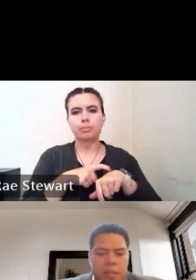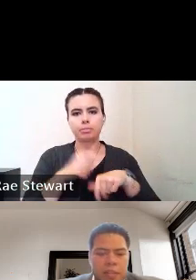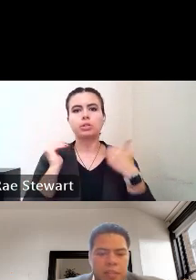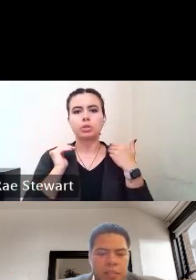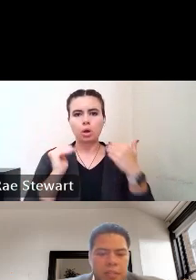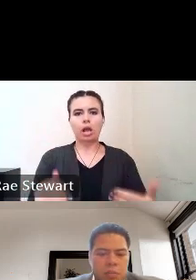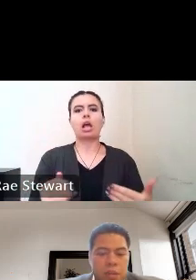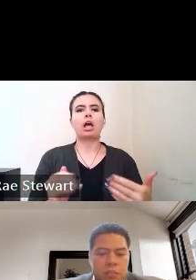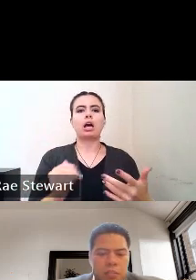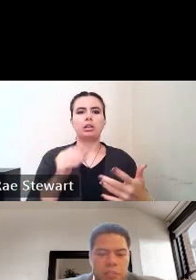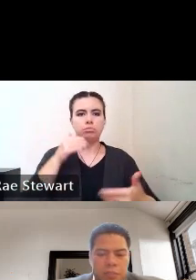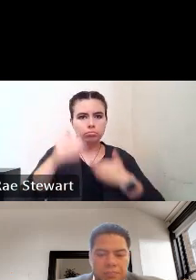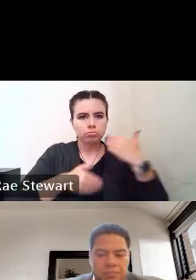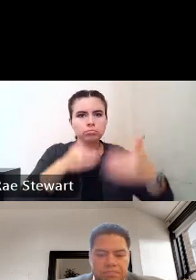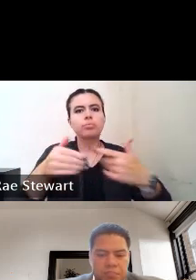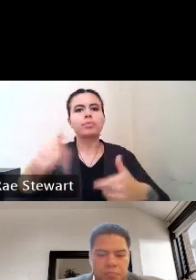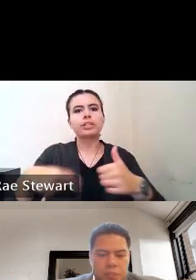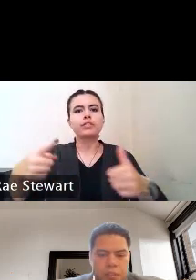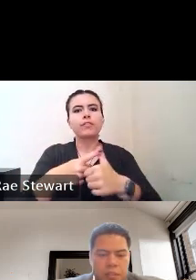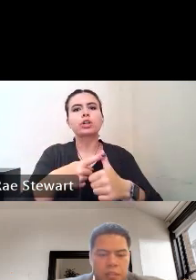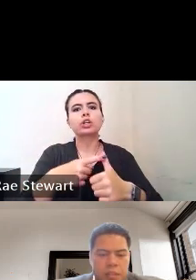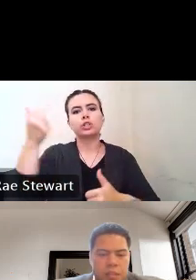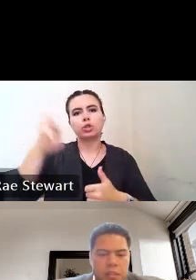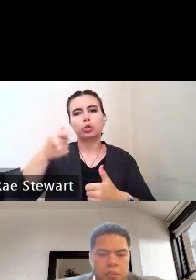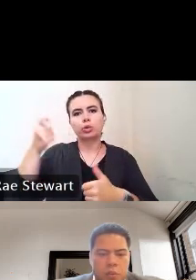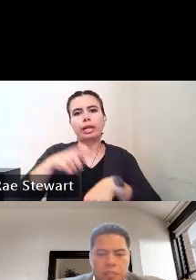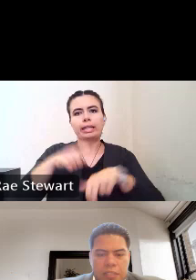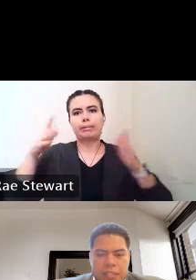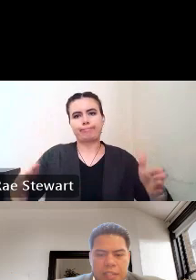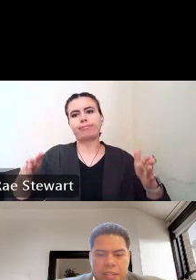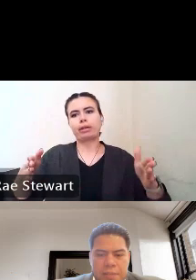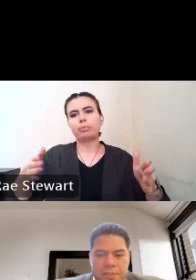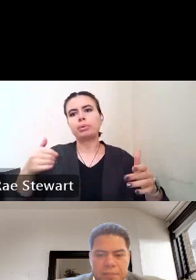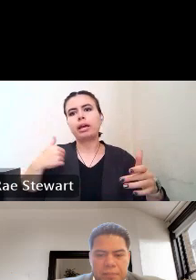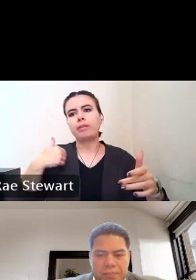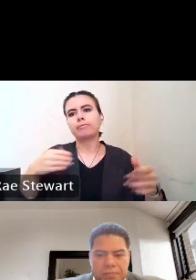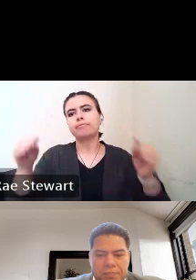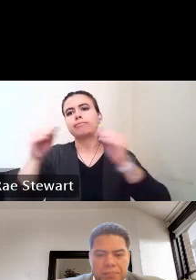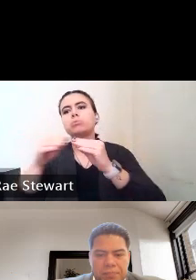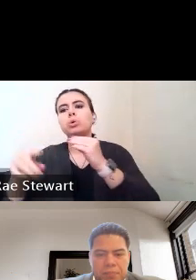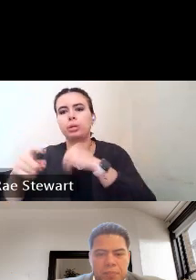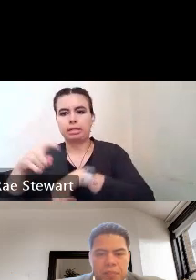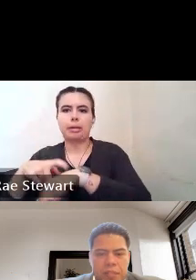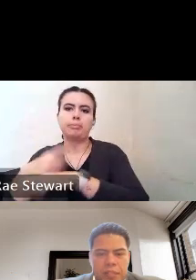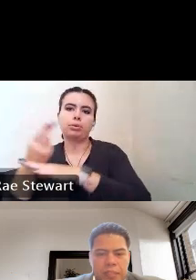grant period that we have received. We go on to the next slide.